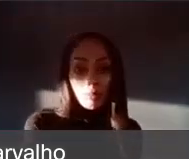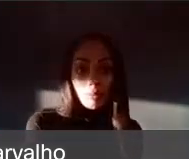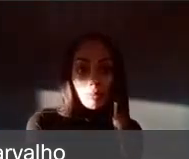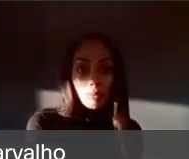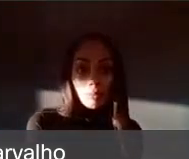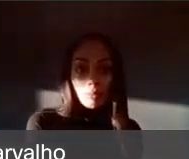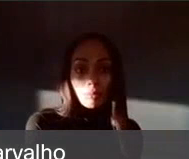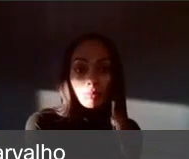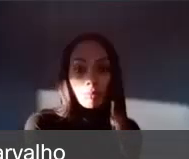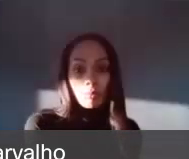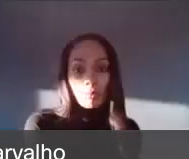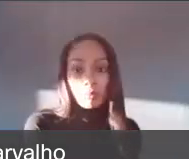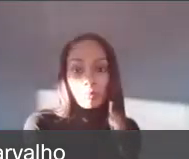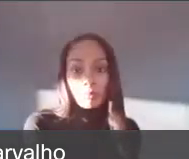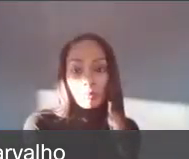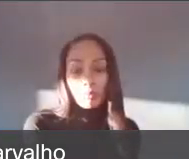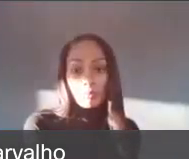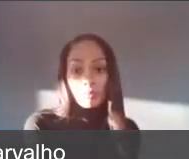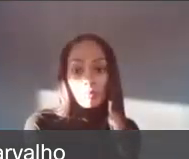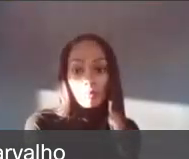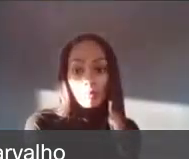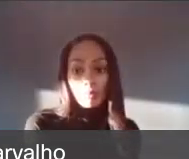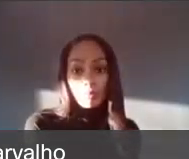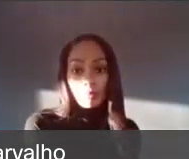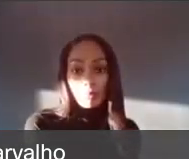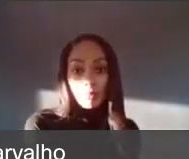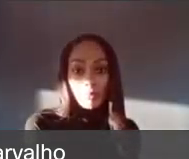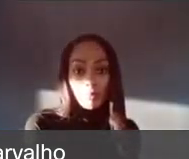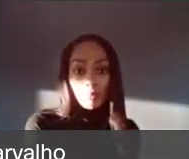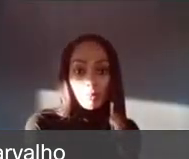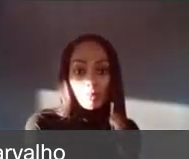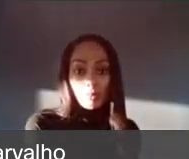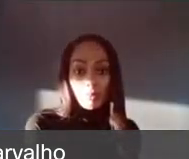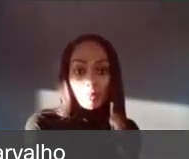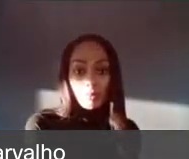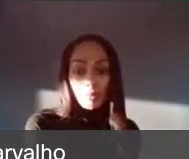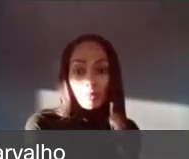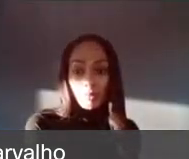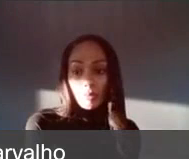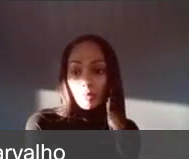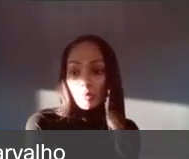So same question. I don't want therapy anymore. This is going nowhere. Why are you even trying to keep me alive?